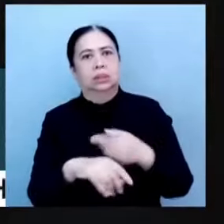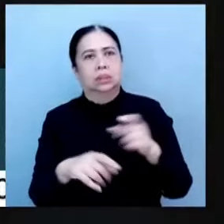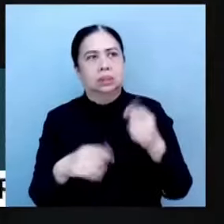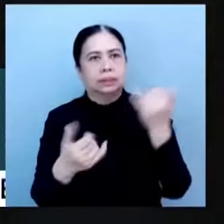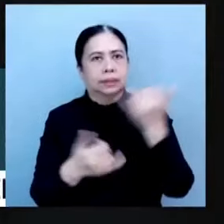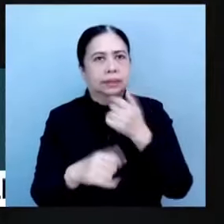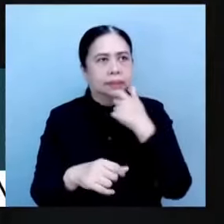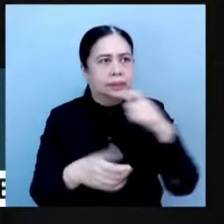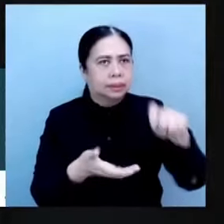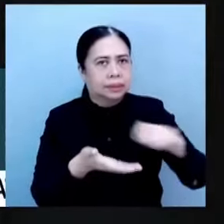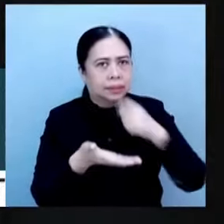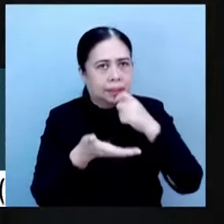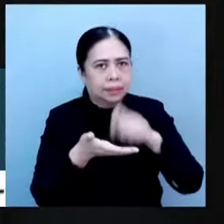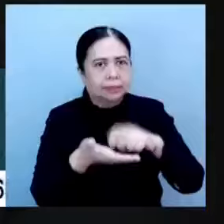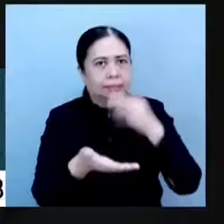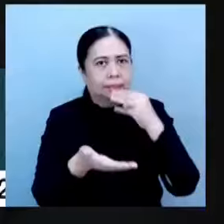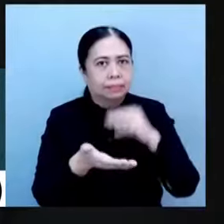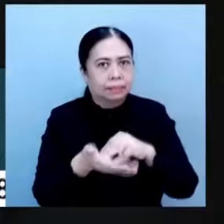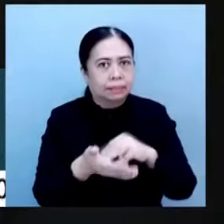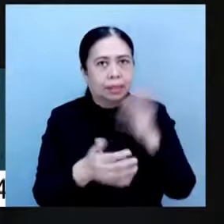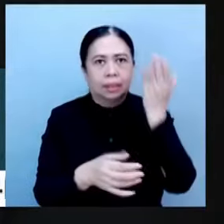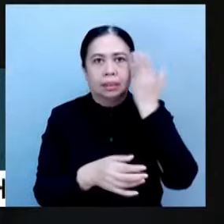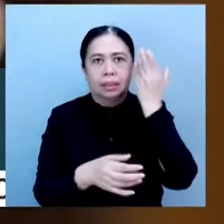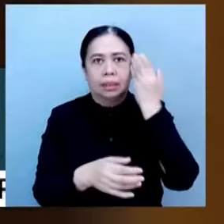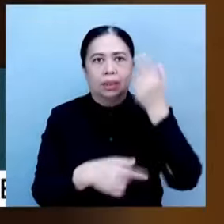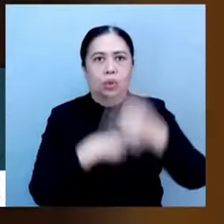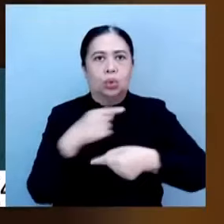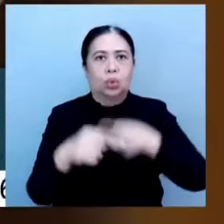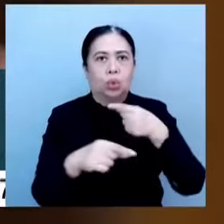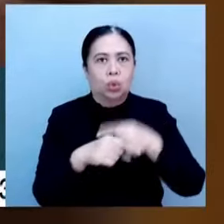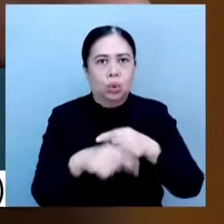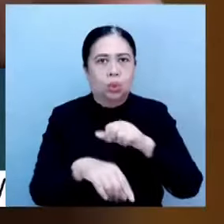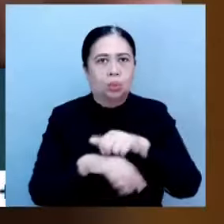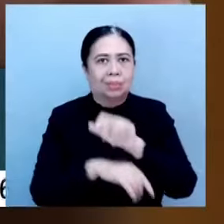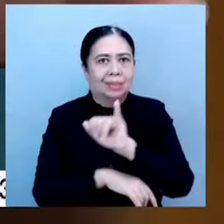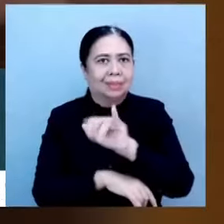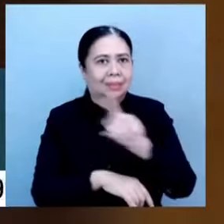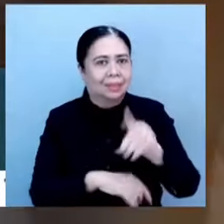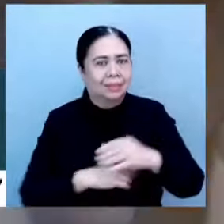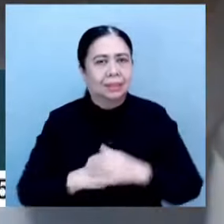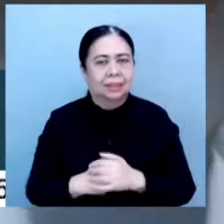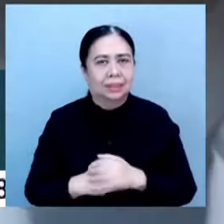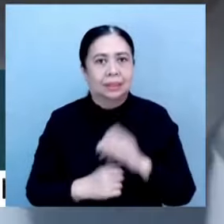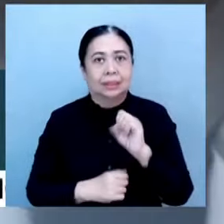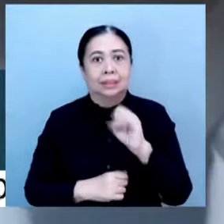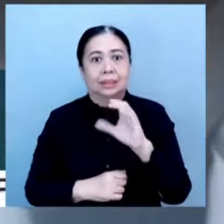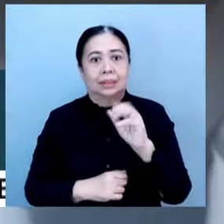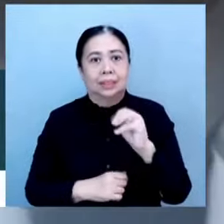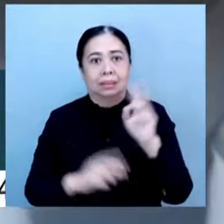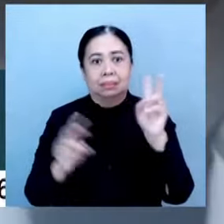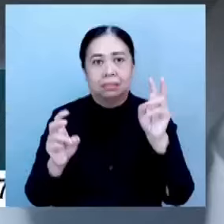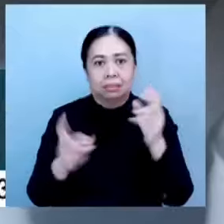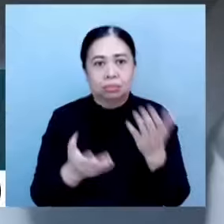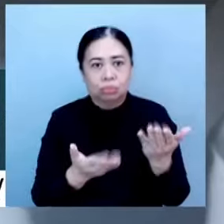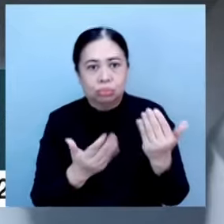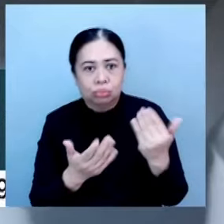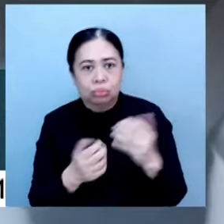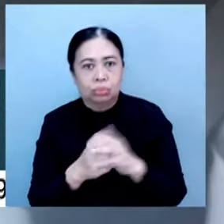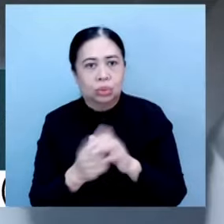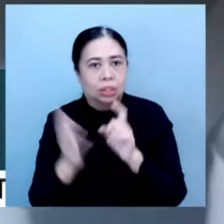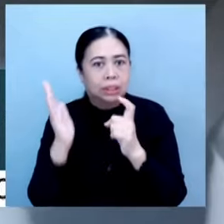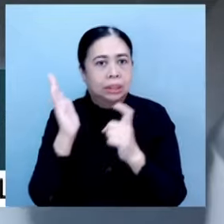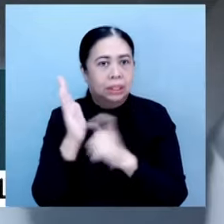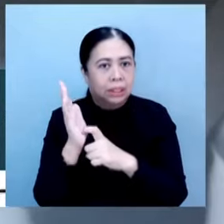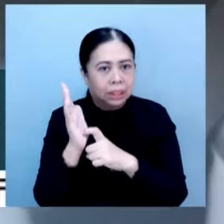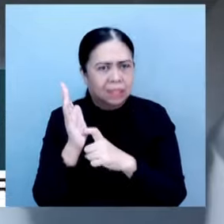text messages impersonating Globe's official sender ID. The scammers allegedly enticed recipients to click on